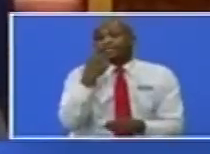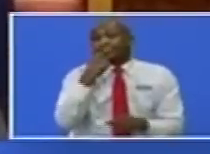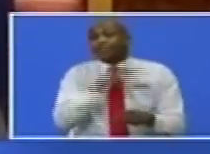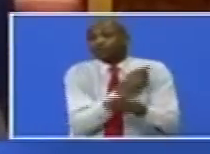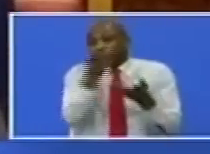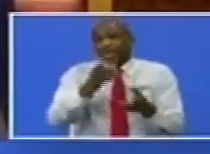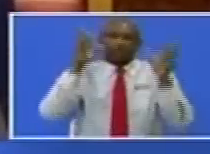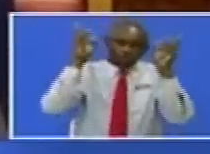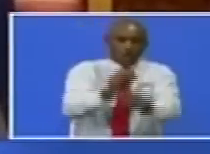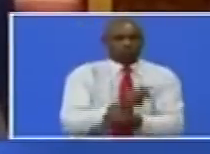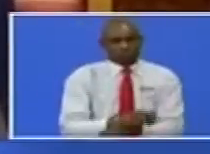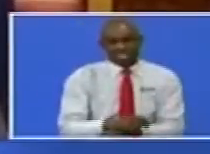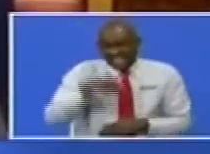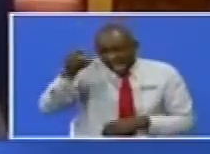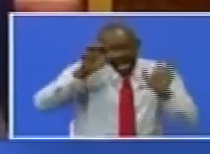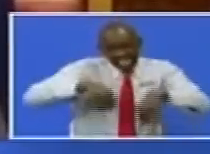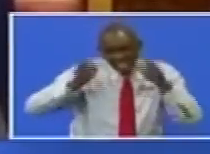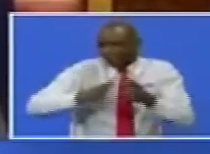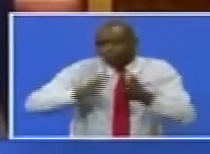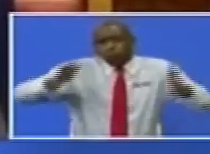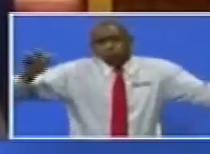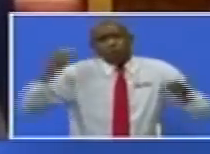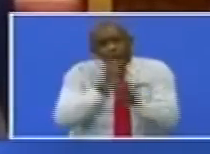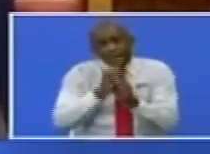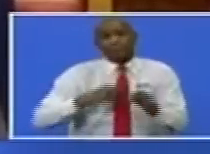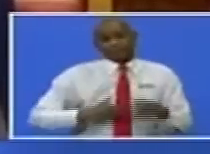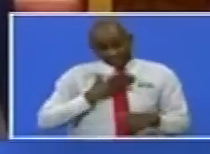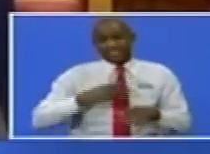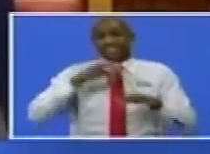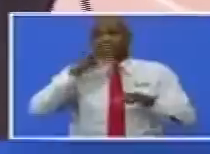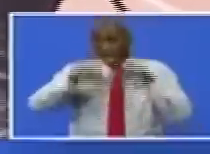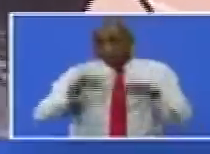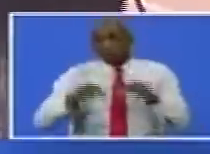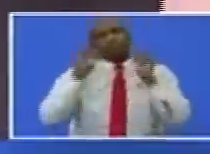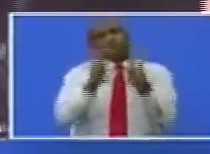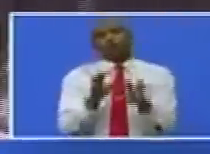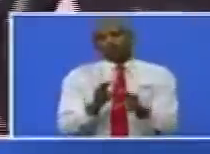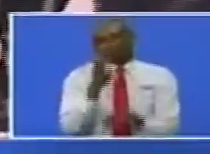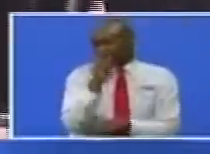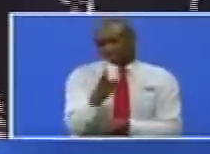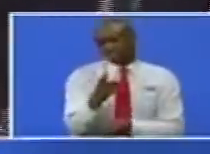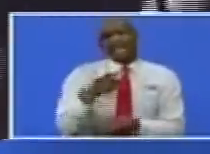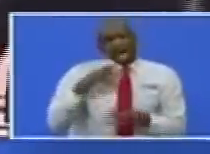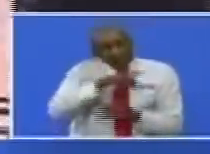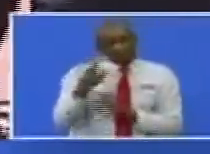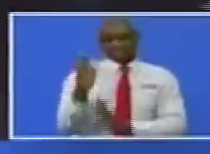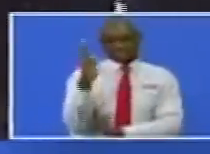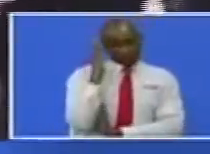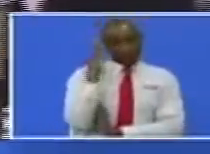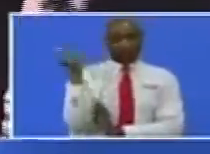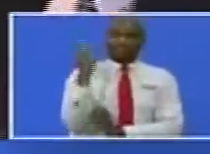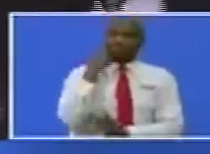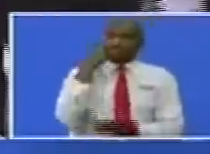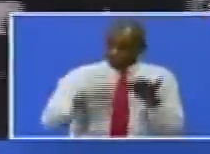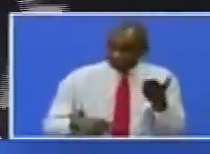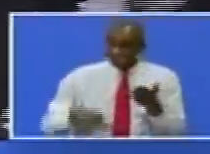hospitals? No. And agricultural extension workers visiting your farms? No. On security, President Uhuru Kenyatta assured